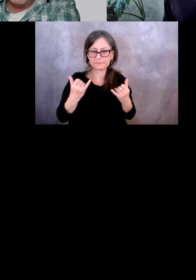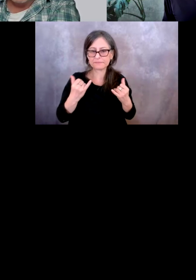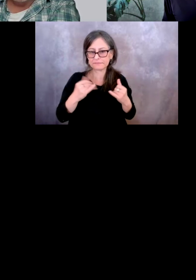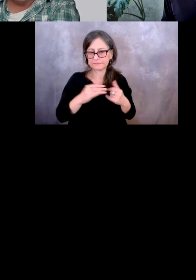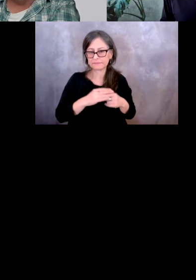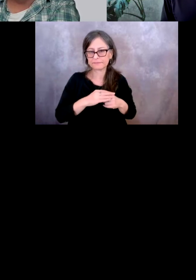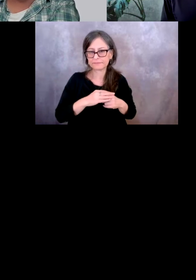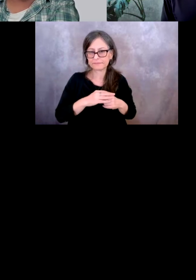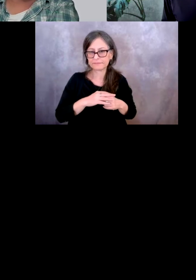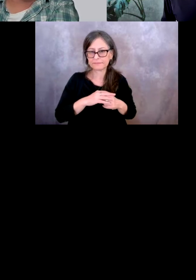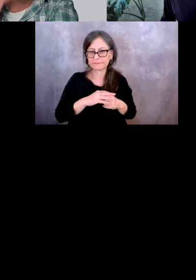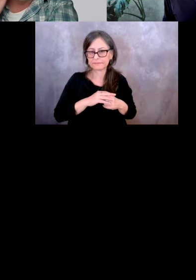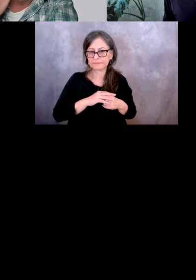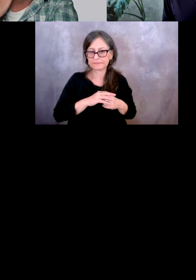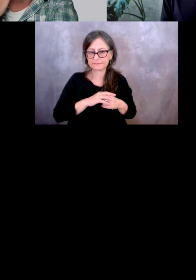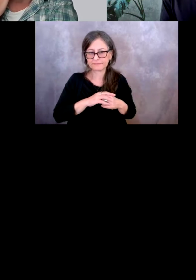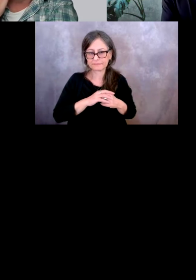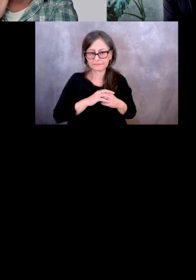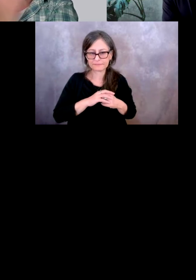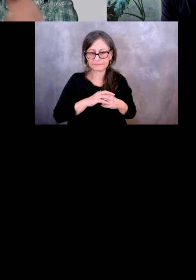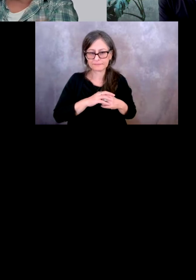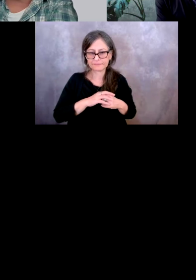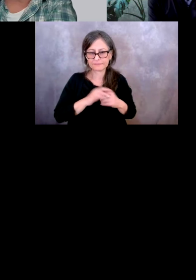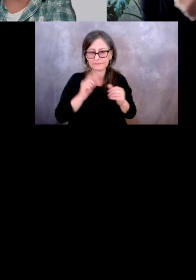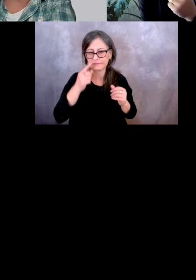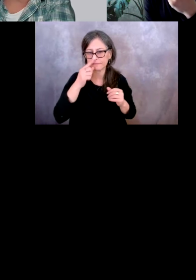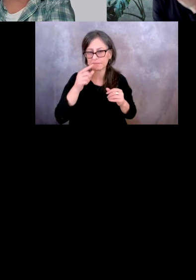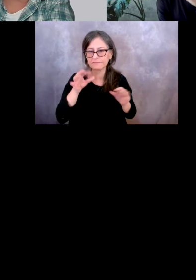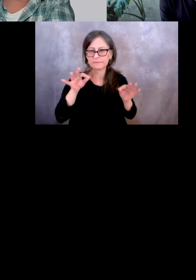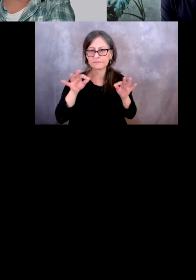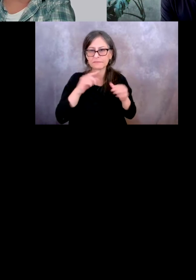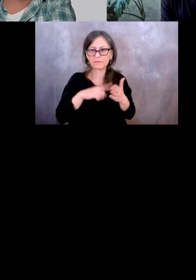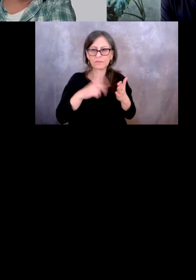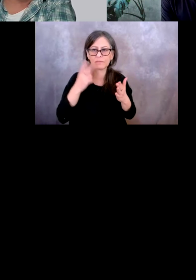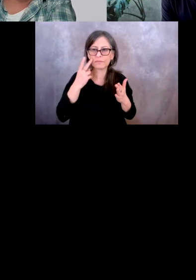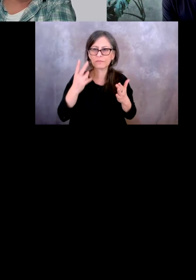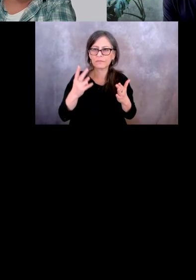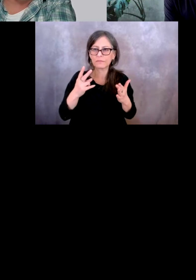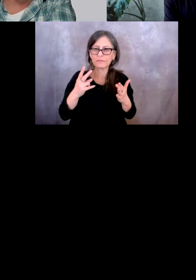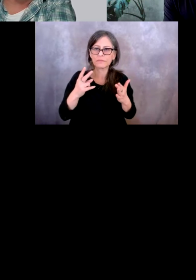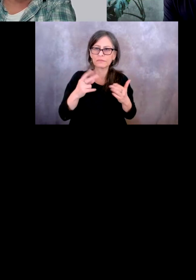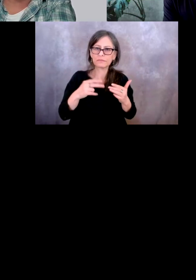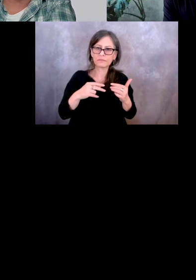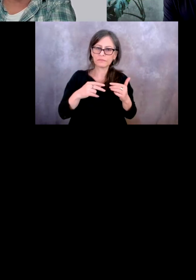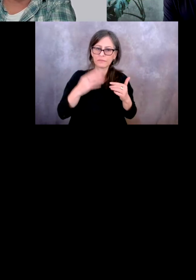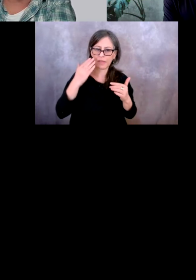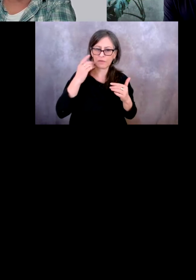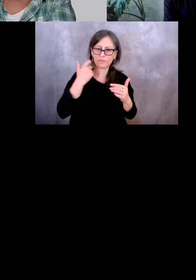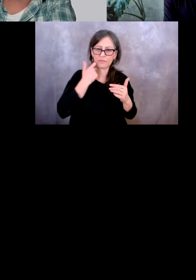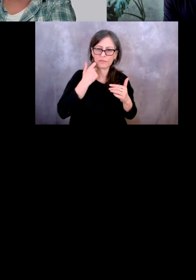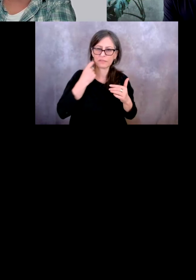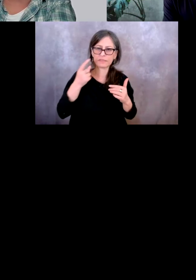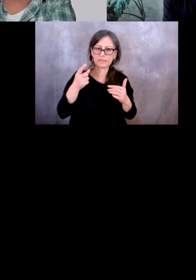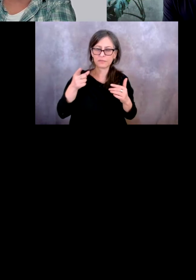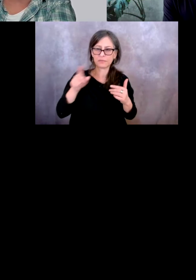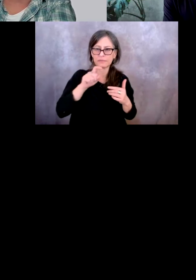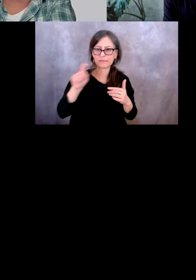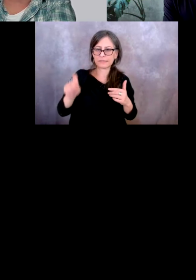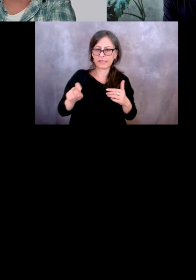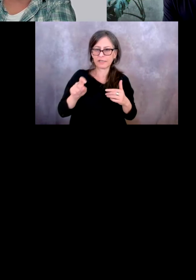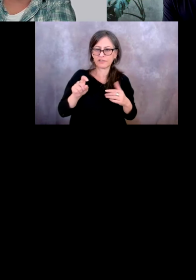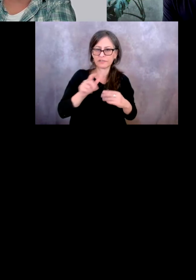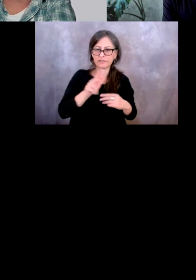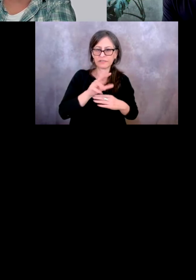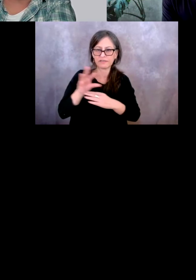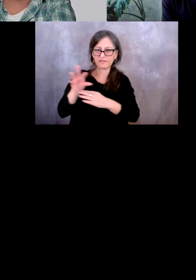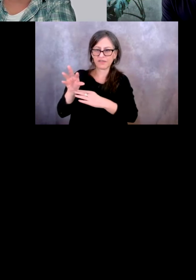some nice words for you, Rob. But can you talk a little bit about what you've seen? I know recently you were down in Texas shooting some